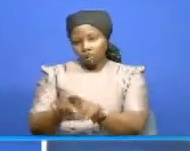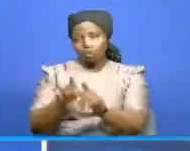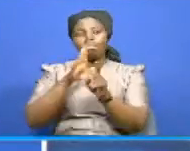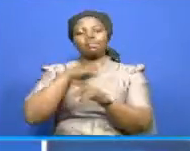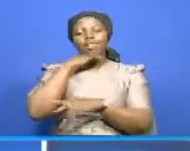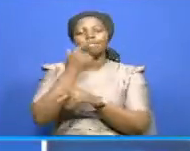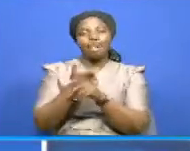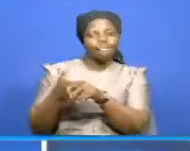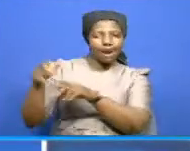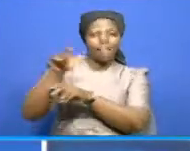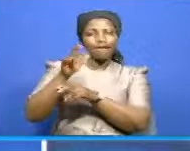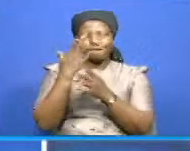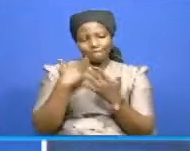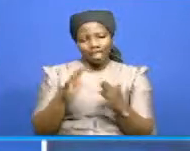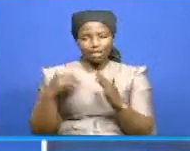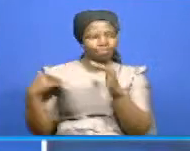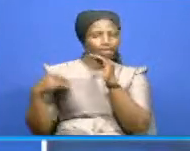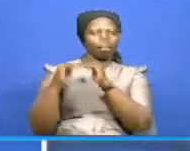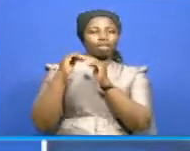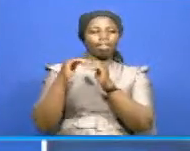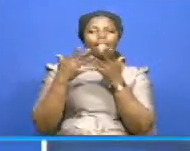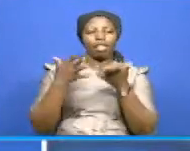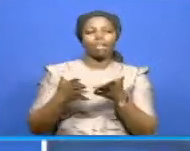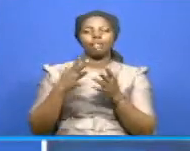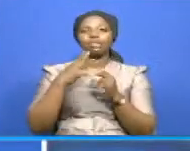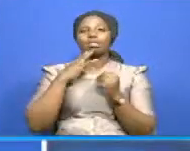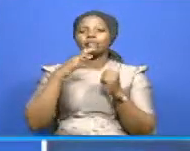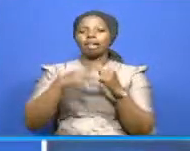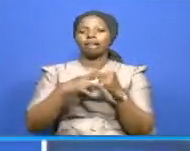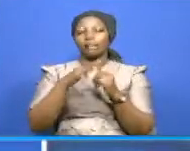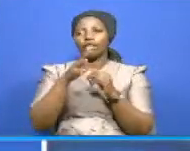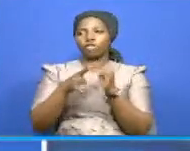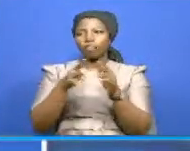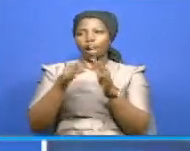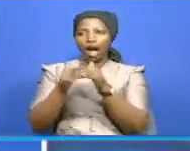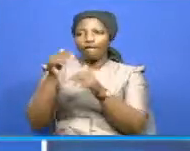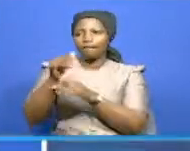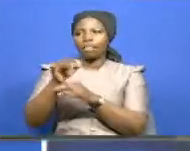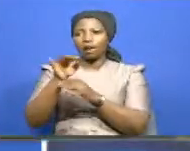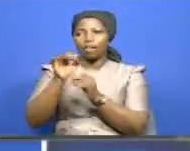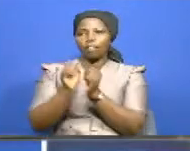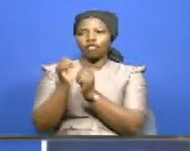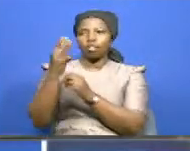and is at 934 after 14 more patients lost the battle.